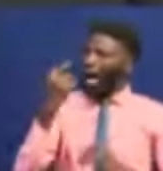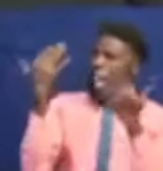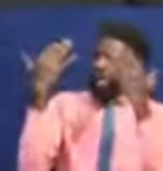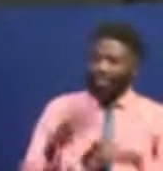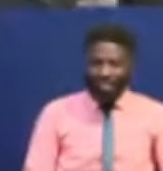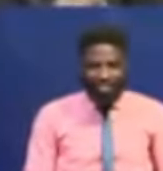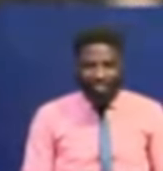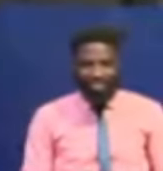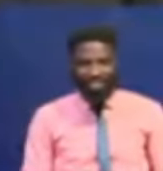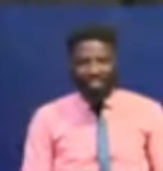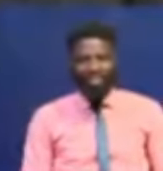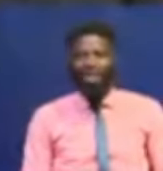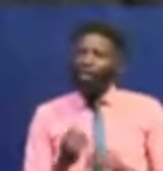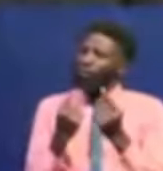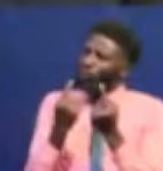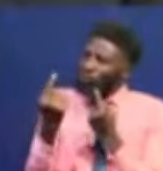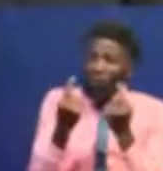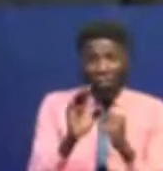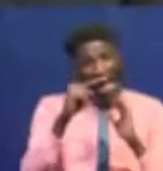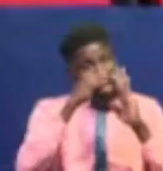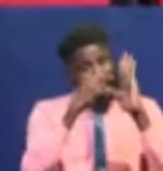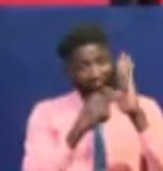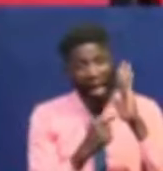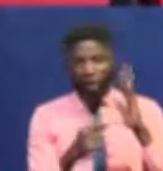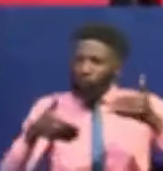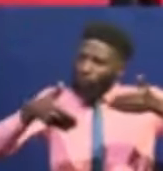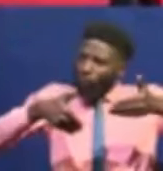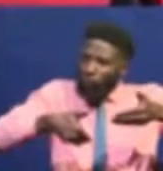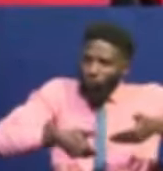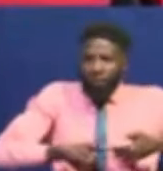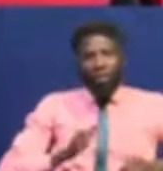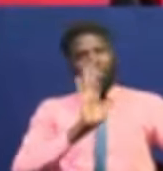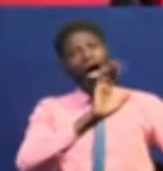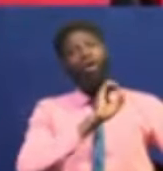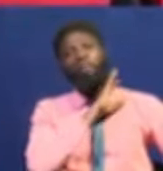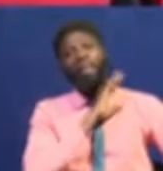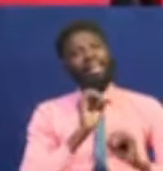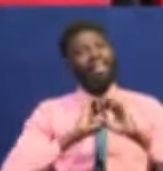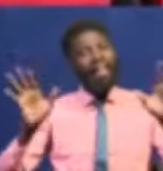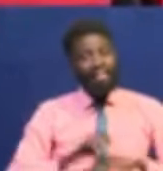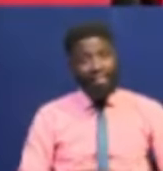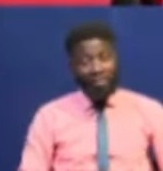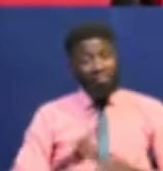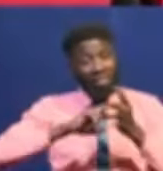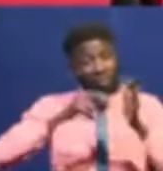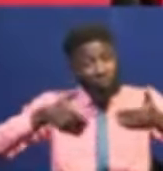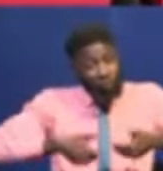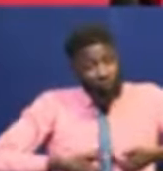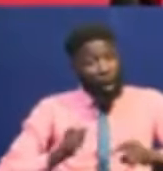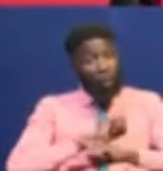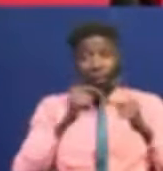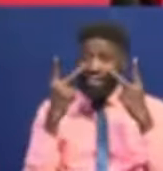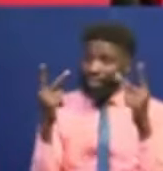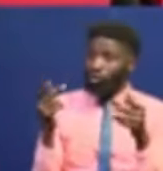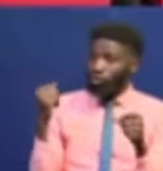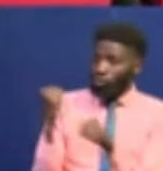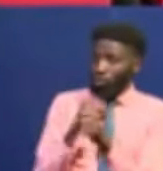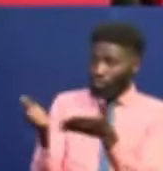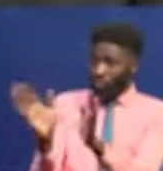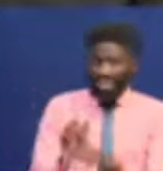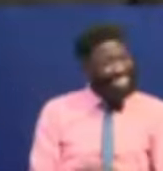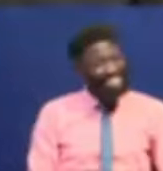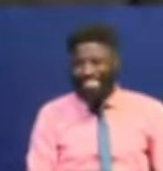of them have talked anything about what you've mentioned. So it's not that they are not seeing about the jobs. It